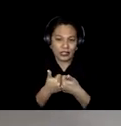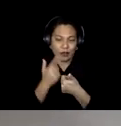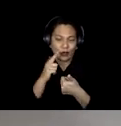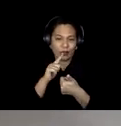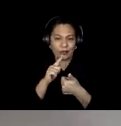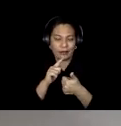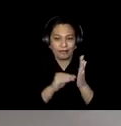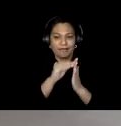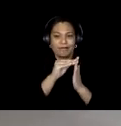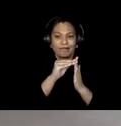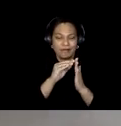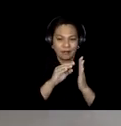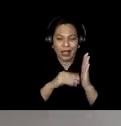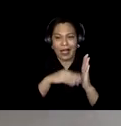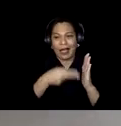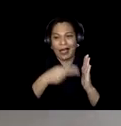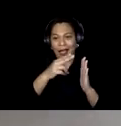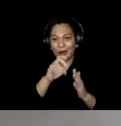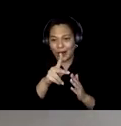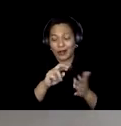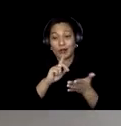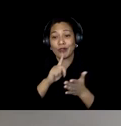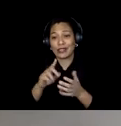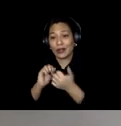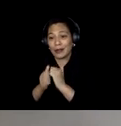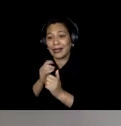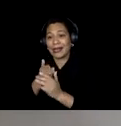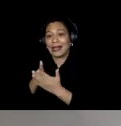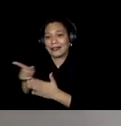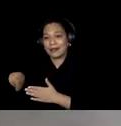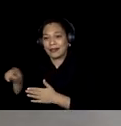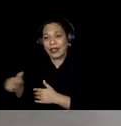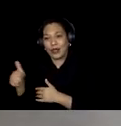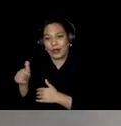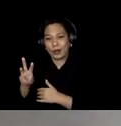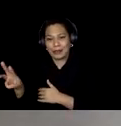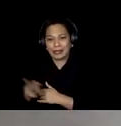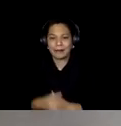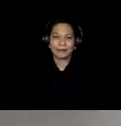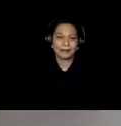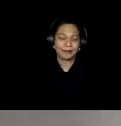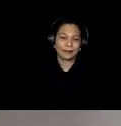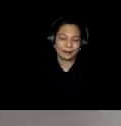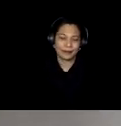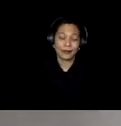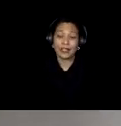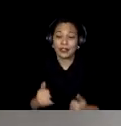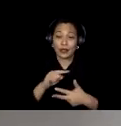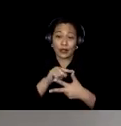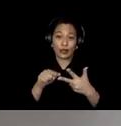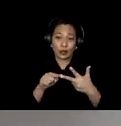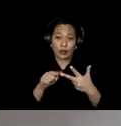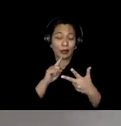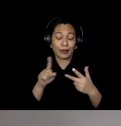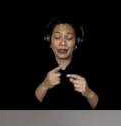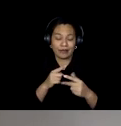for that particular keyword because you're basically competing against them. So when you're thinking about those three criteria, your goal really